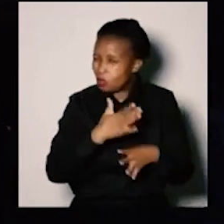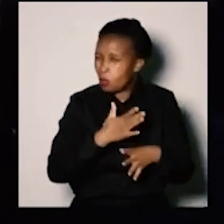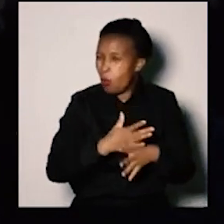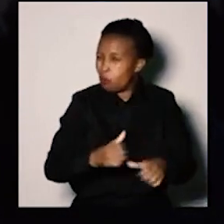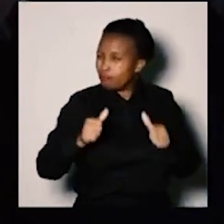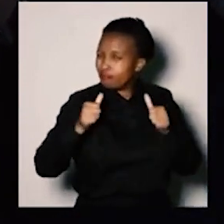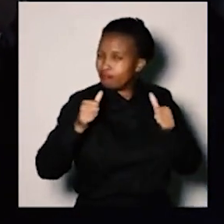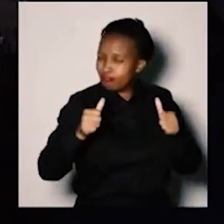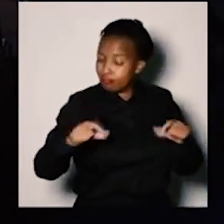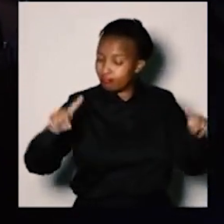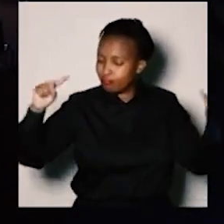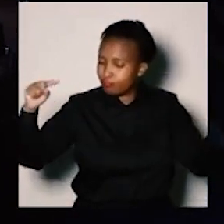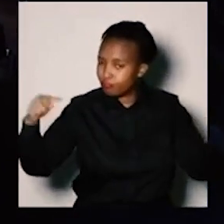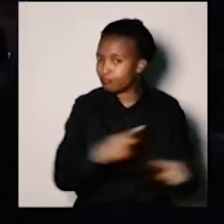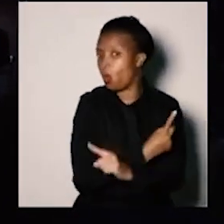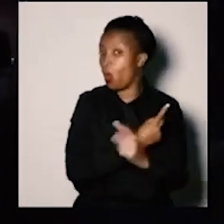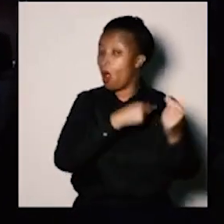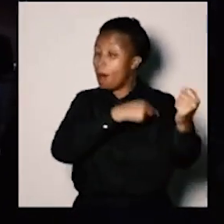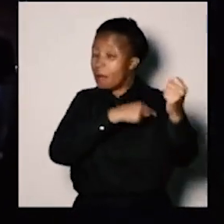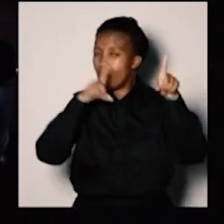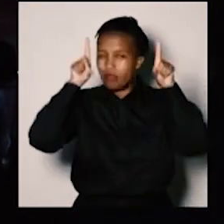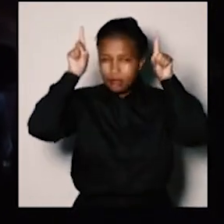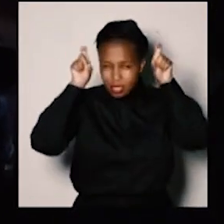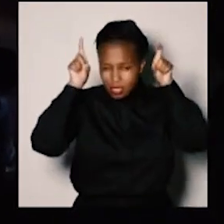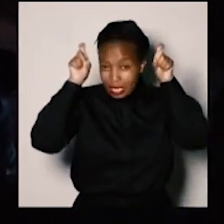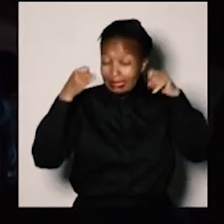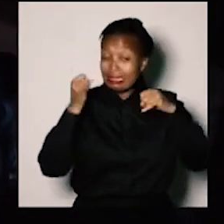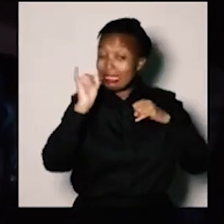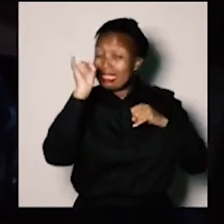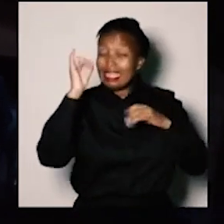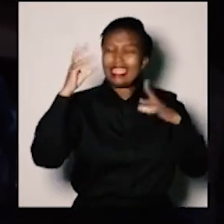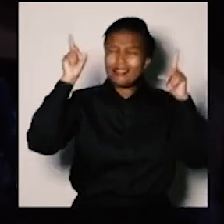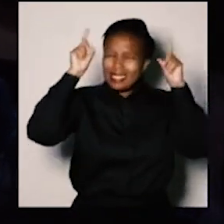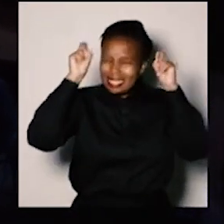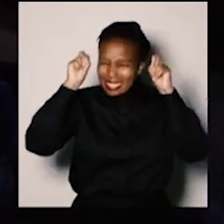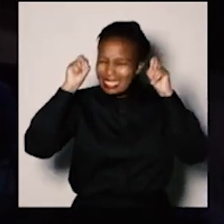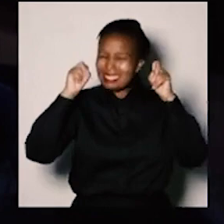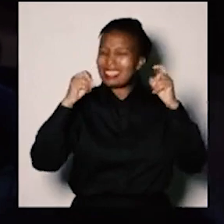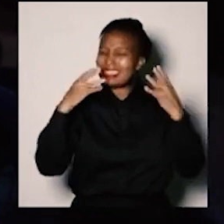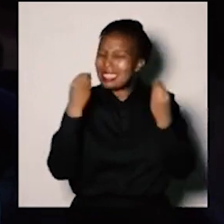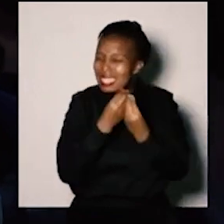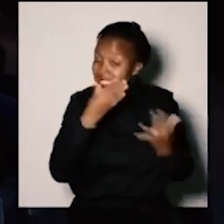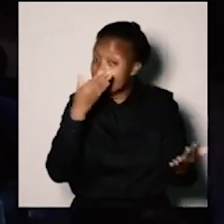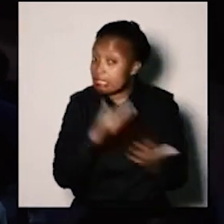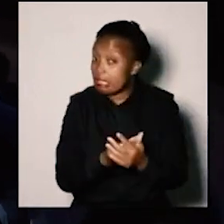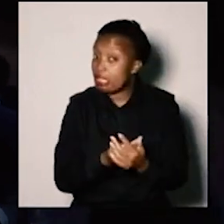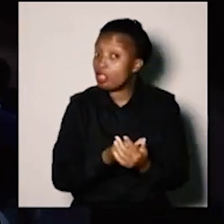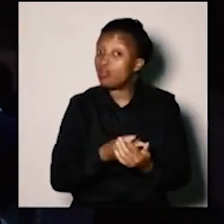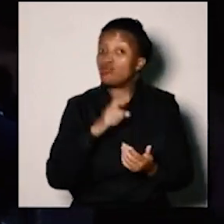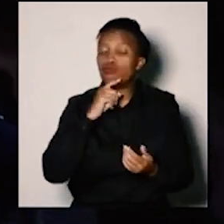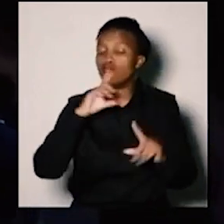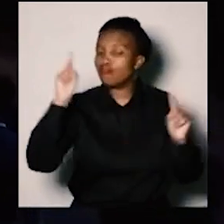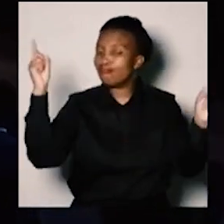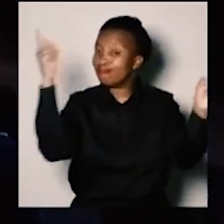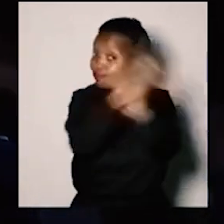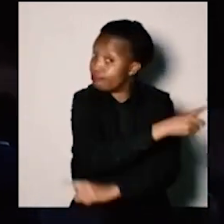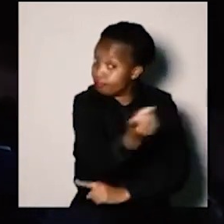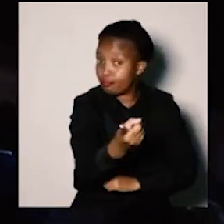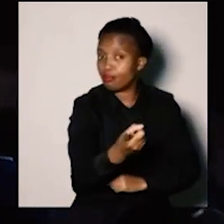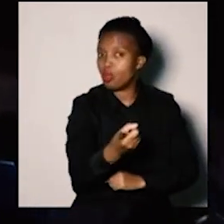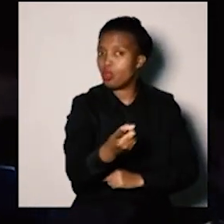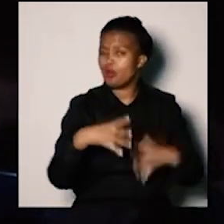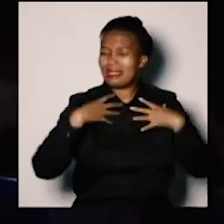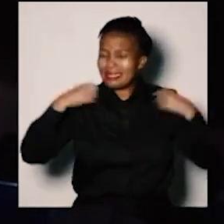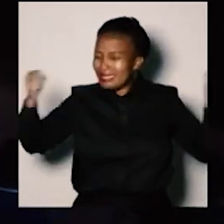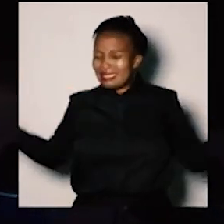power of Satan when you have things that Satan can hold on to your life. We've got to shed off